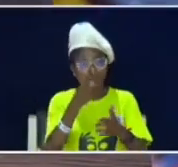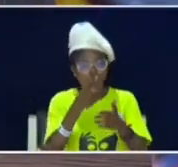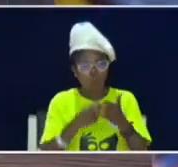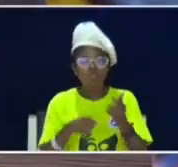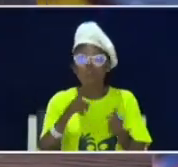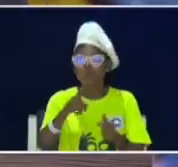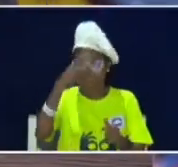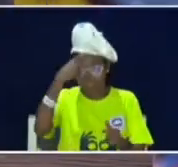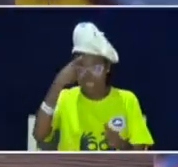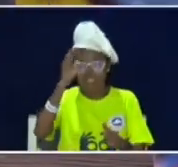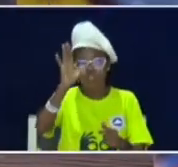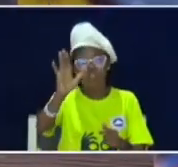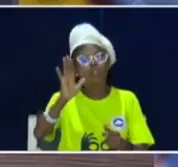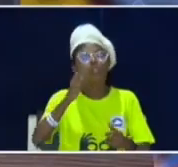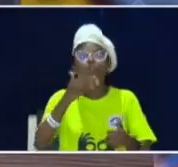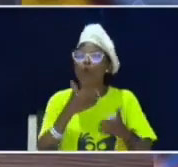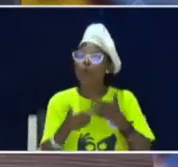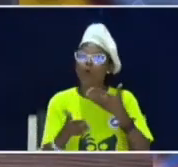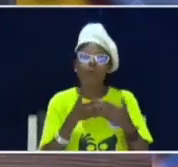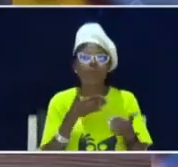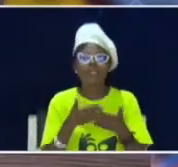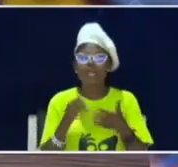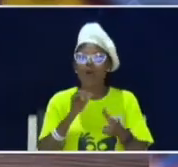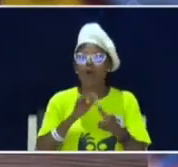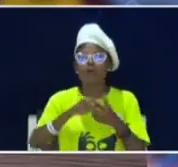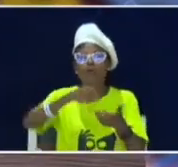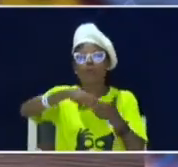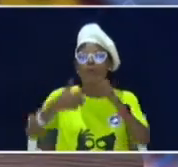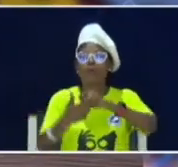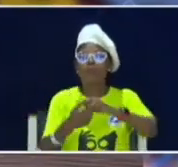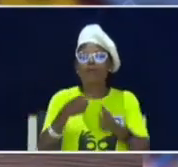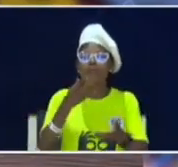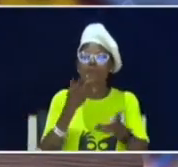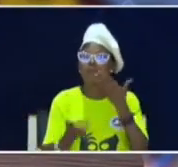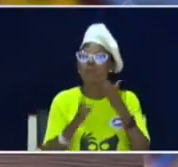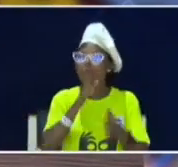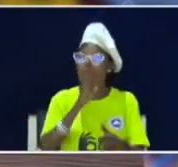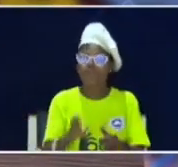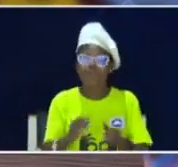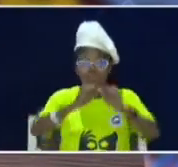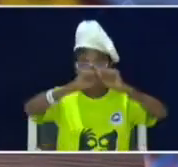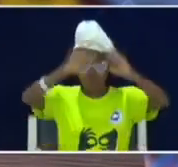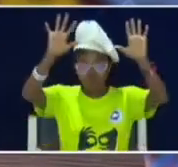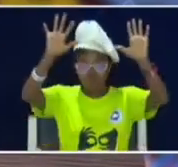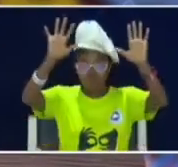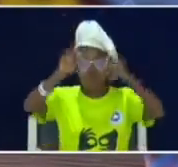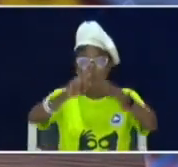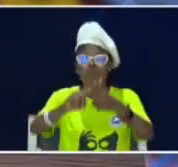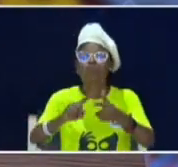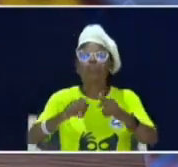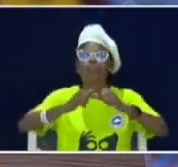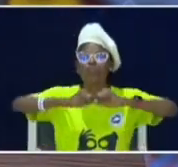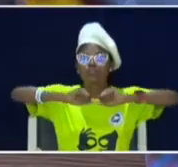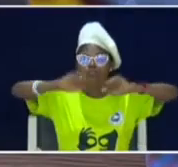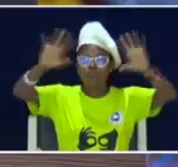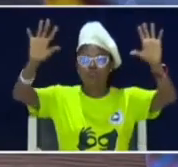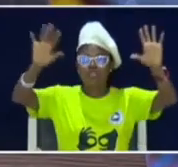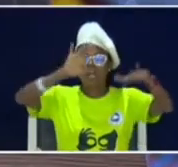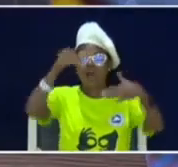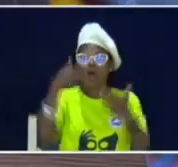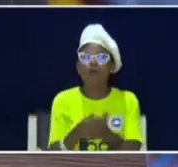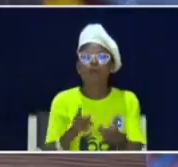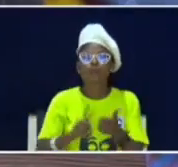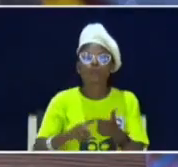be, what you need to do is to submit to the lordship of our Lord Jesus Christ. What you need to do is to surrender all to